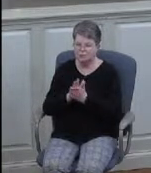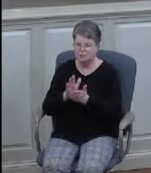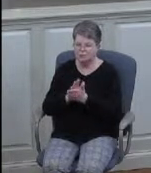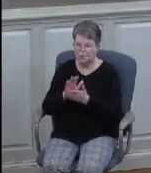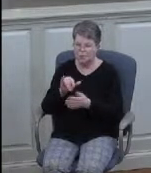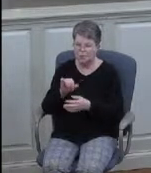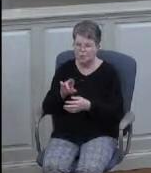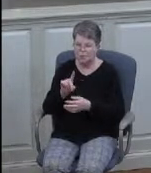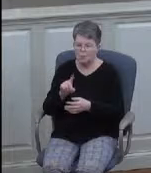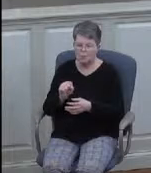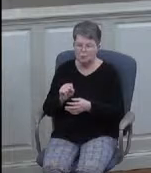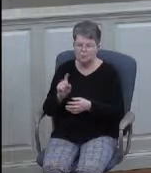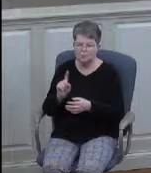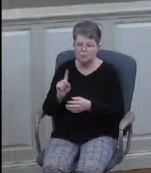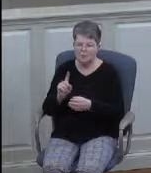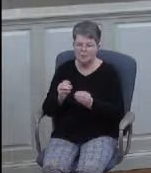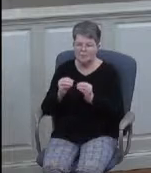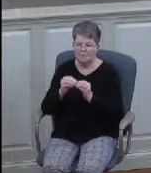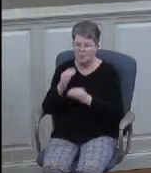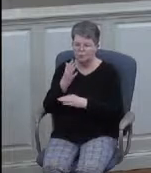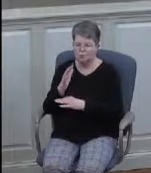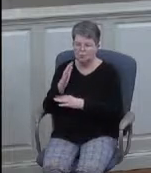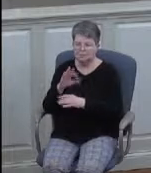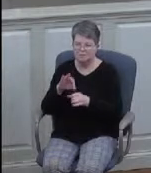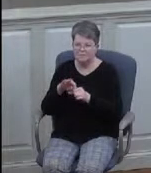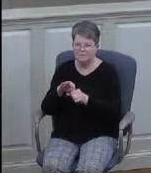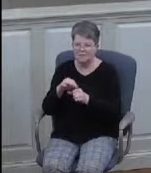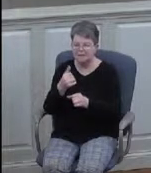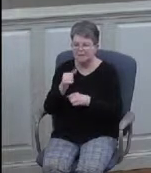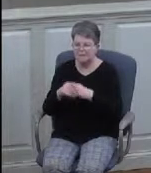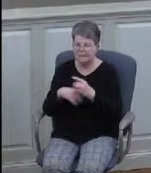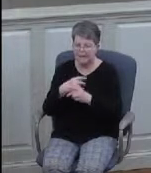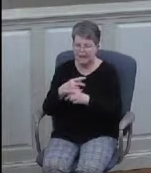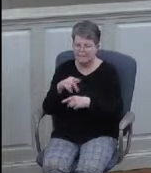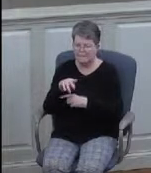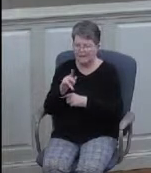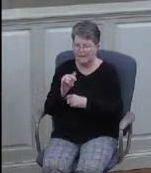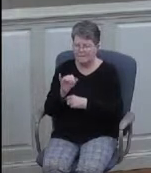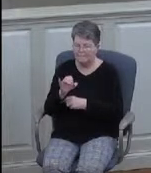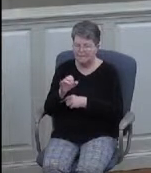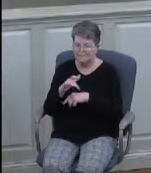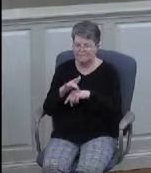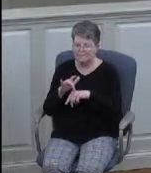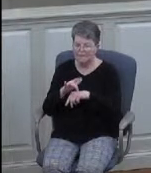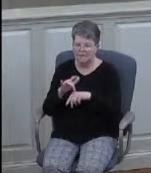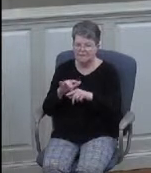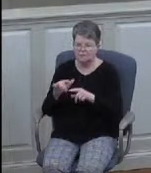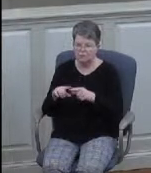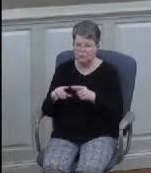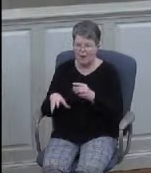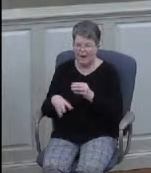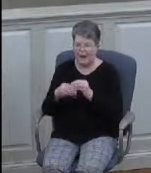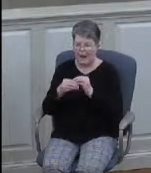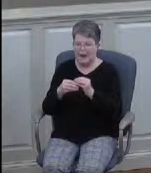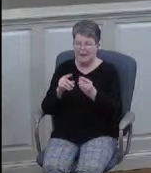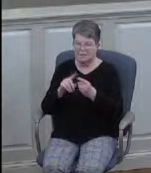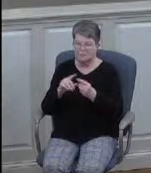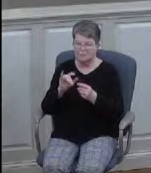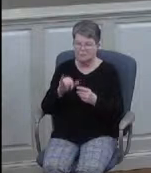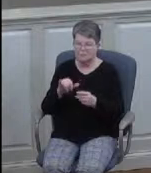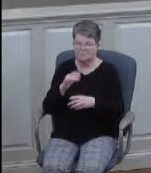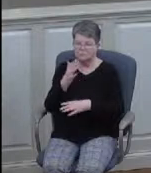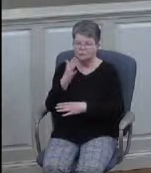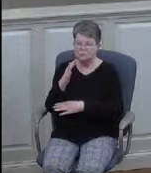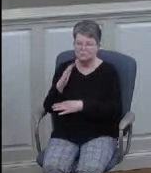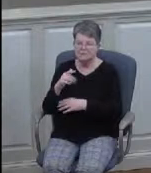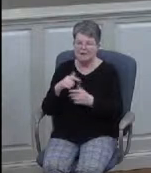where the more trees are being planted, in any kind of public space that you have to add to that tree canopy. And then we thought that